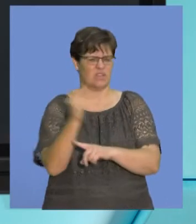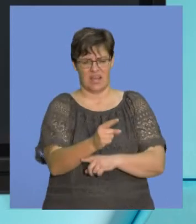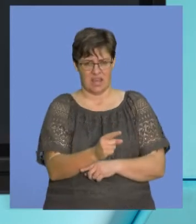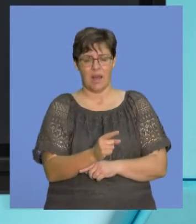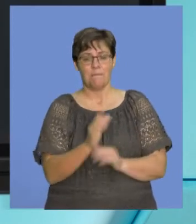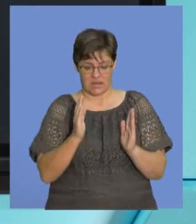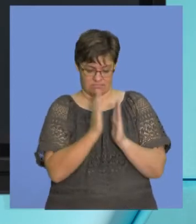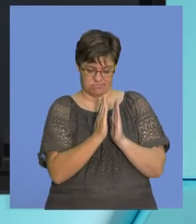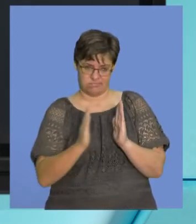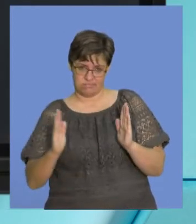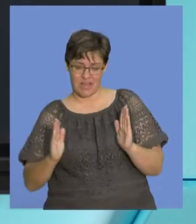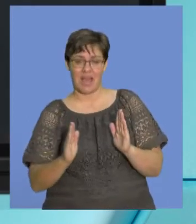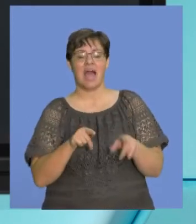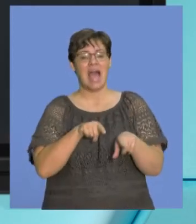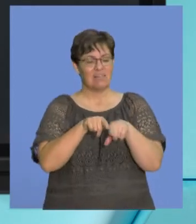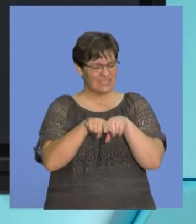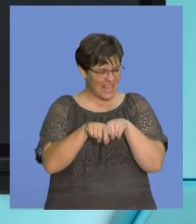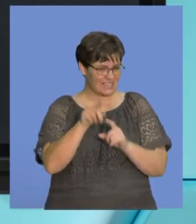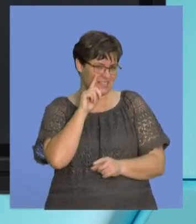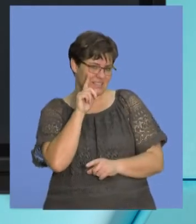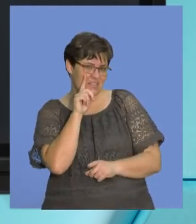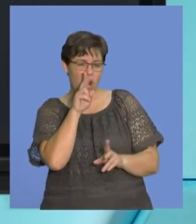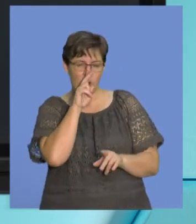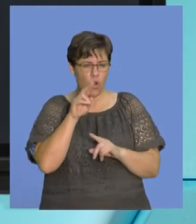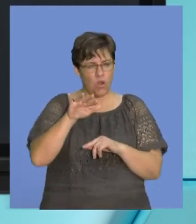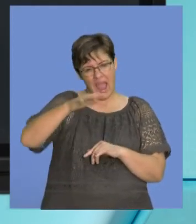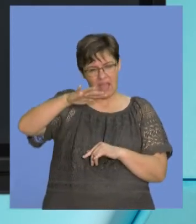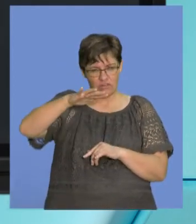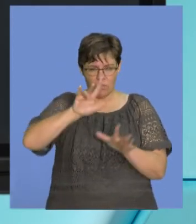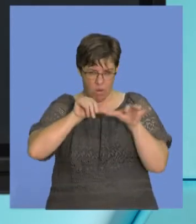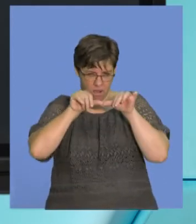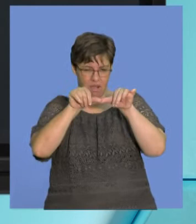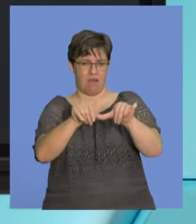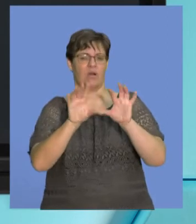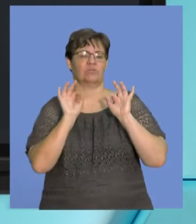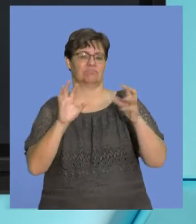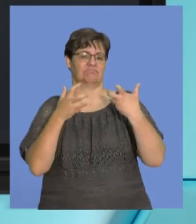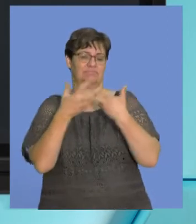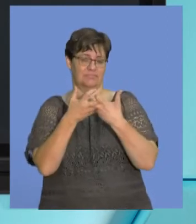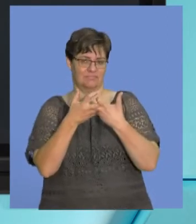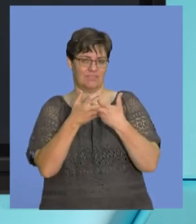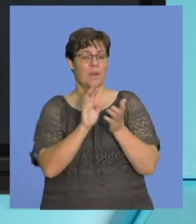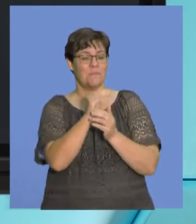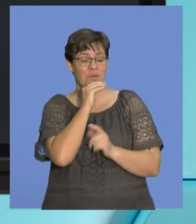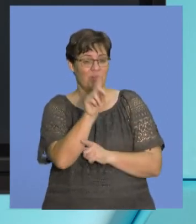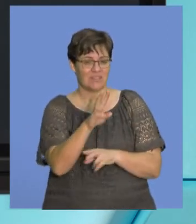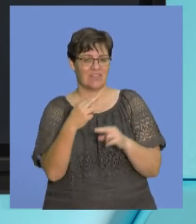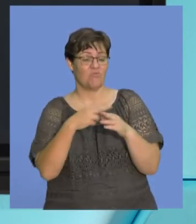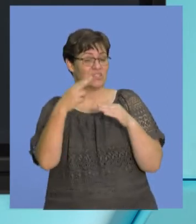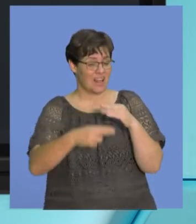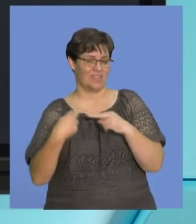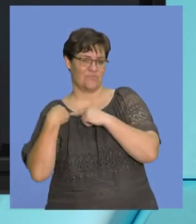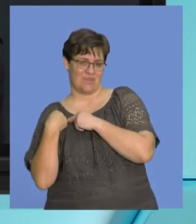the range, repeat the experiment, look for averages that are more consistent. And that talks to the reliability